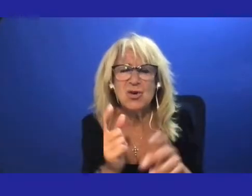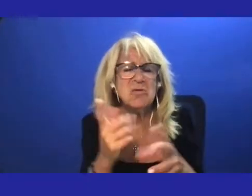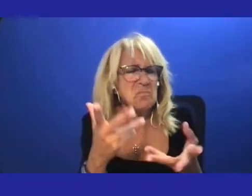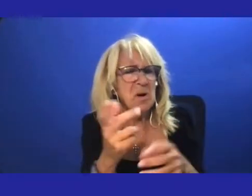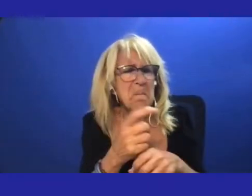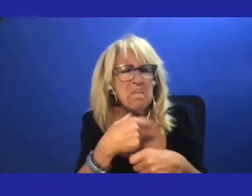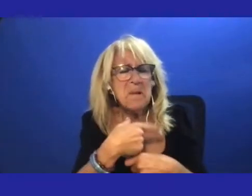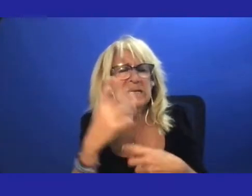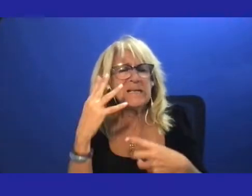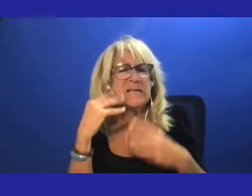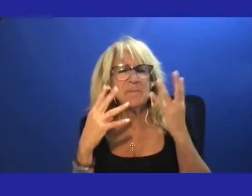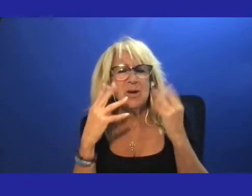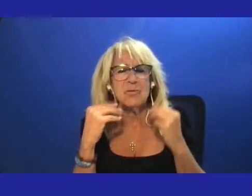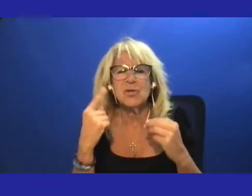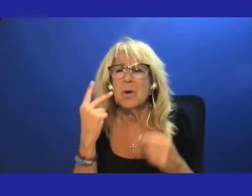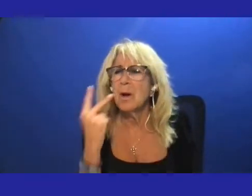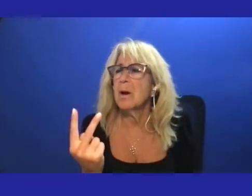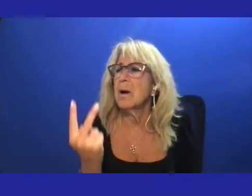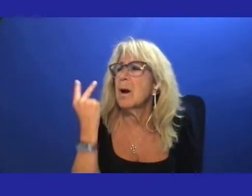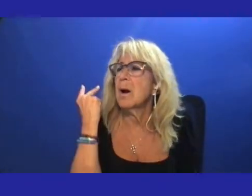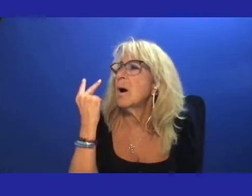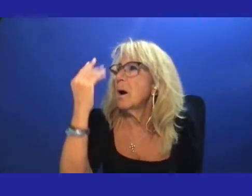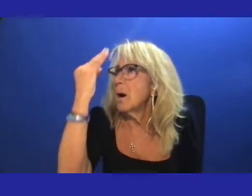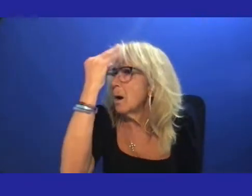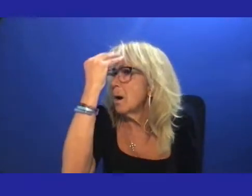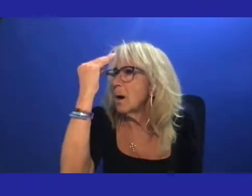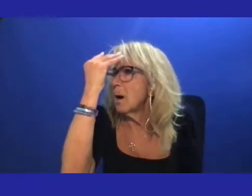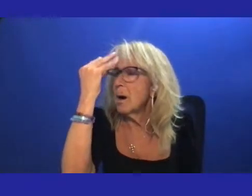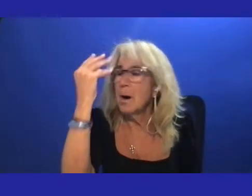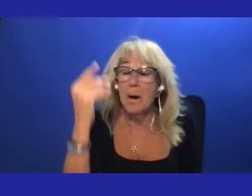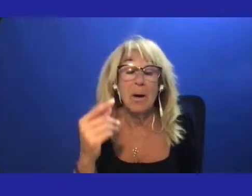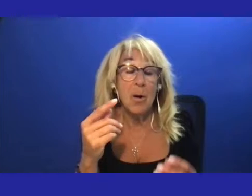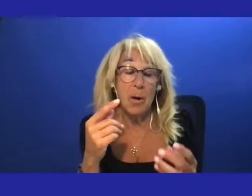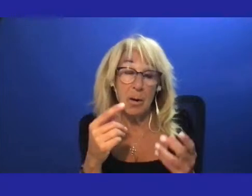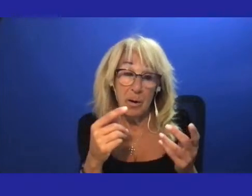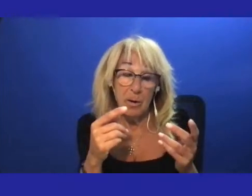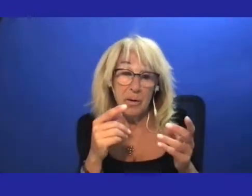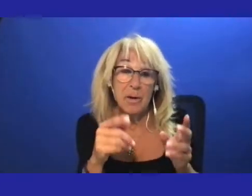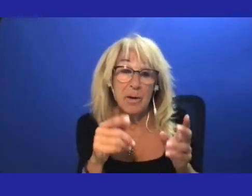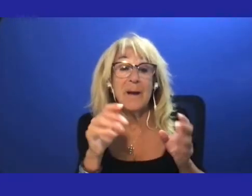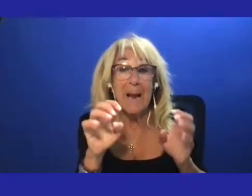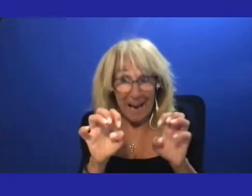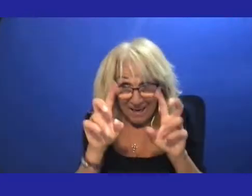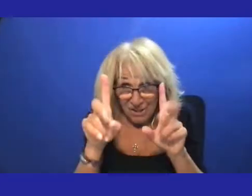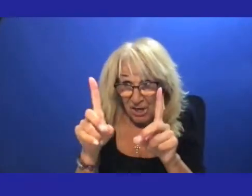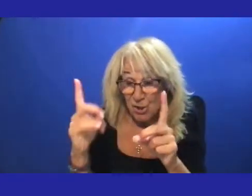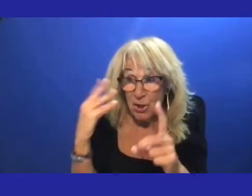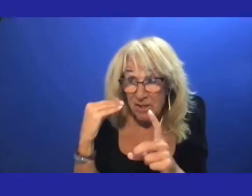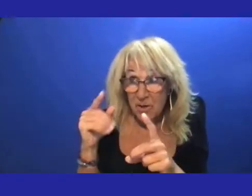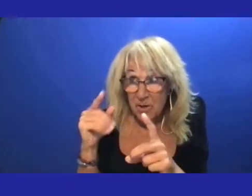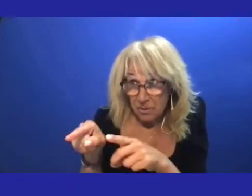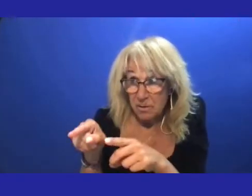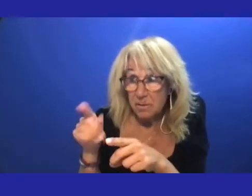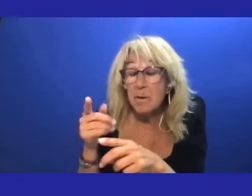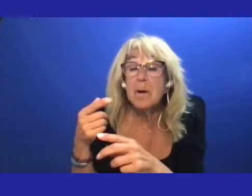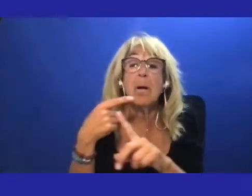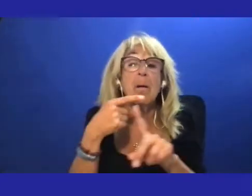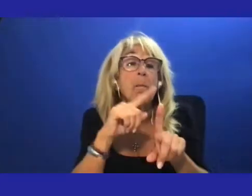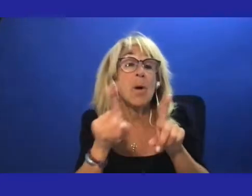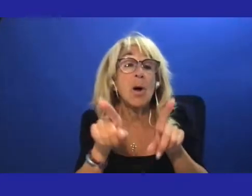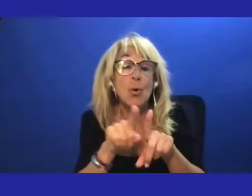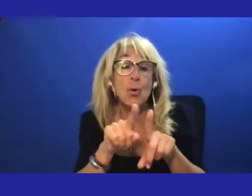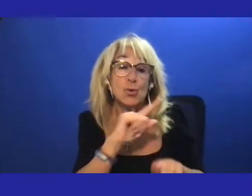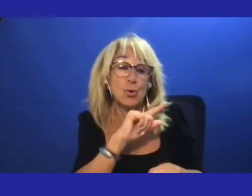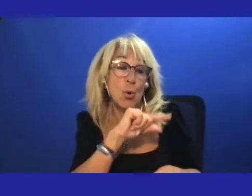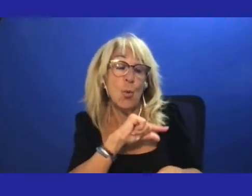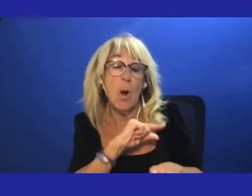to reflect on. And so, not only does it do it with creating educational experiences, but we can also think about quality